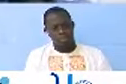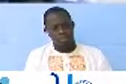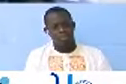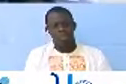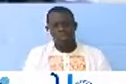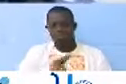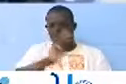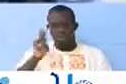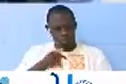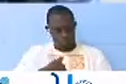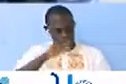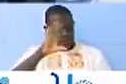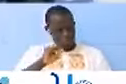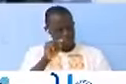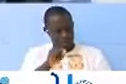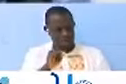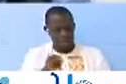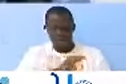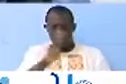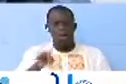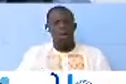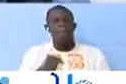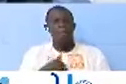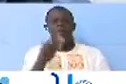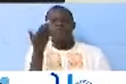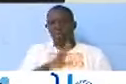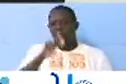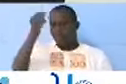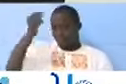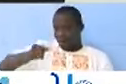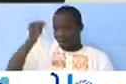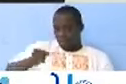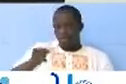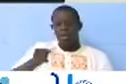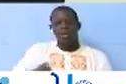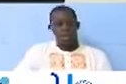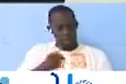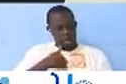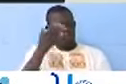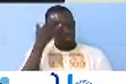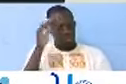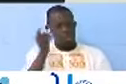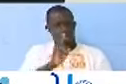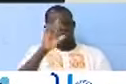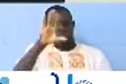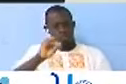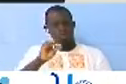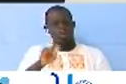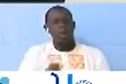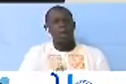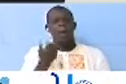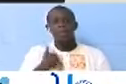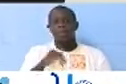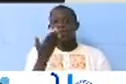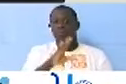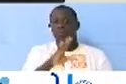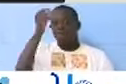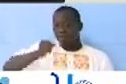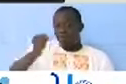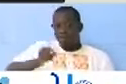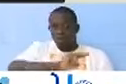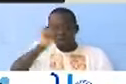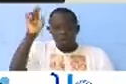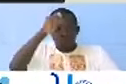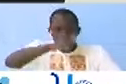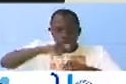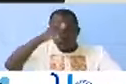No, I will not do that. I hail from the provinces, so I know what I'm doing. The people from the provinces don't torture?